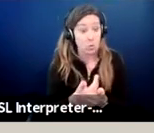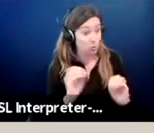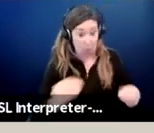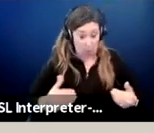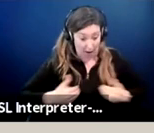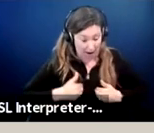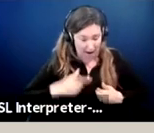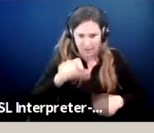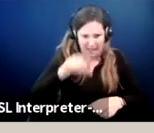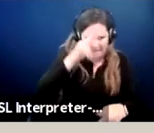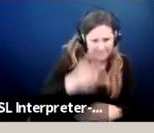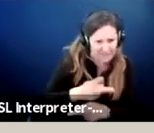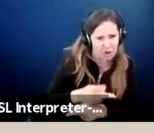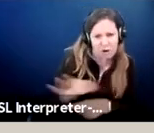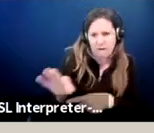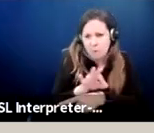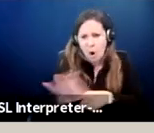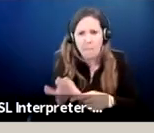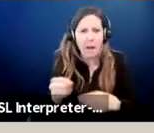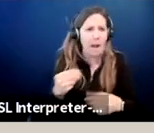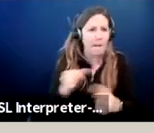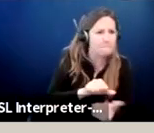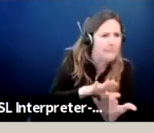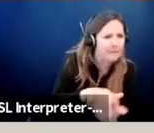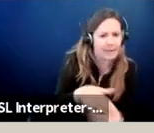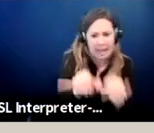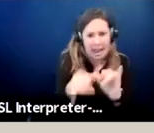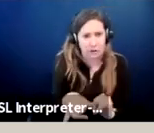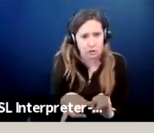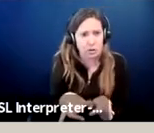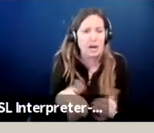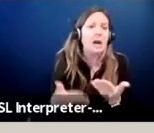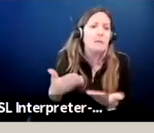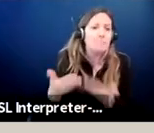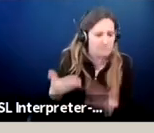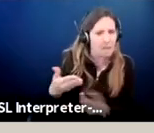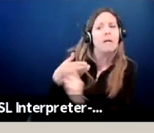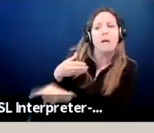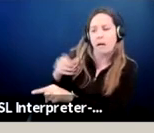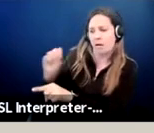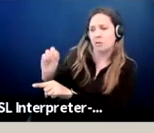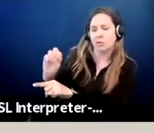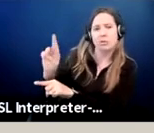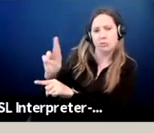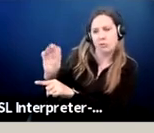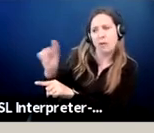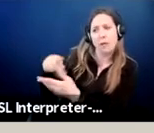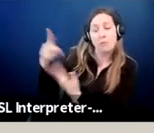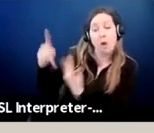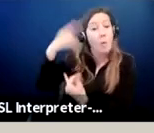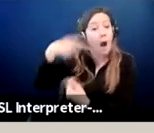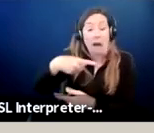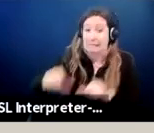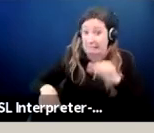the formula or the method or the engineering, you know, you have a high chance that's probably a SR&ED project because you don't know if it's going to work, but you have